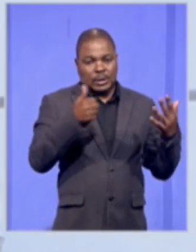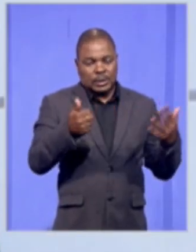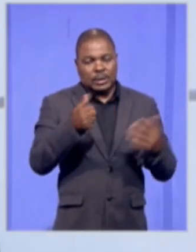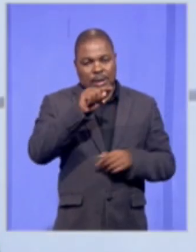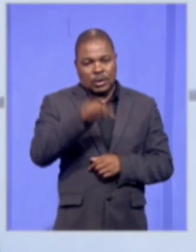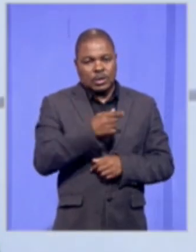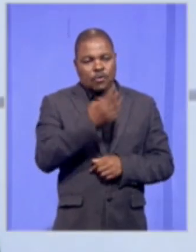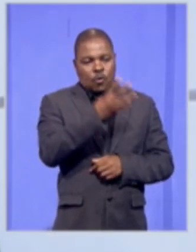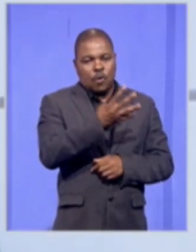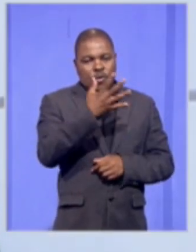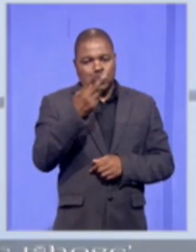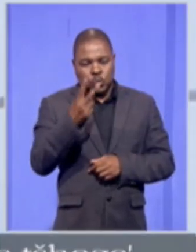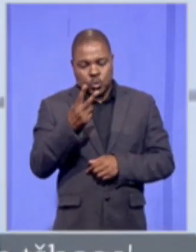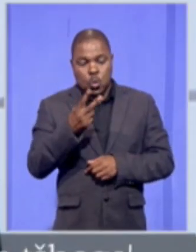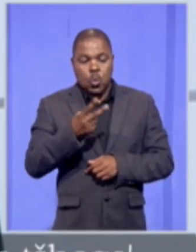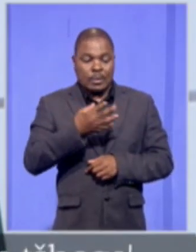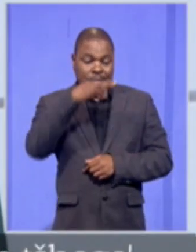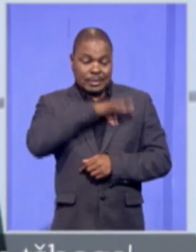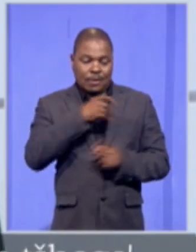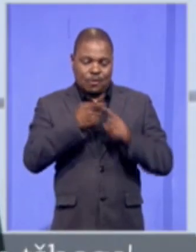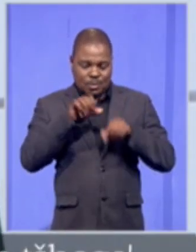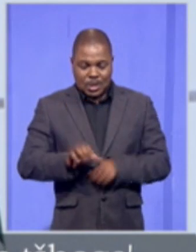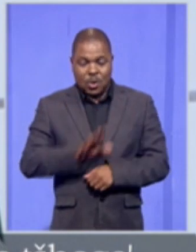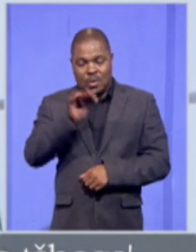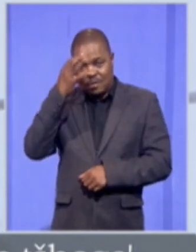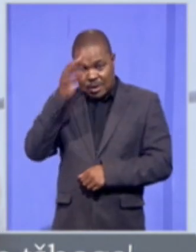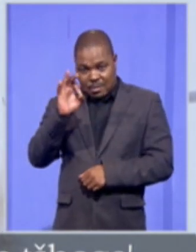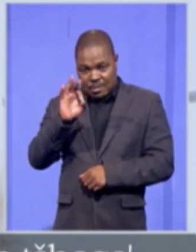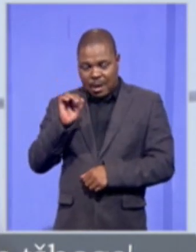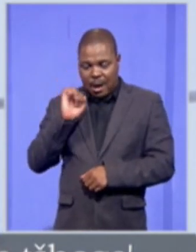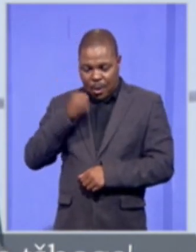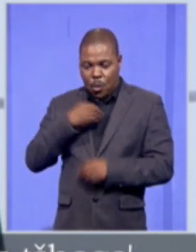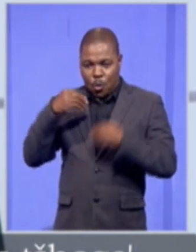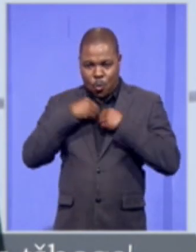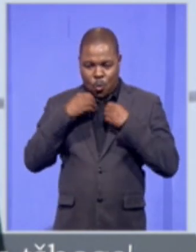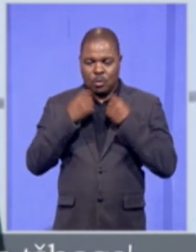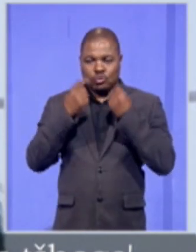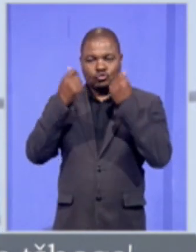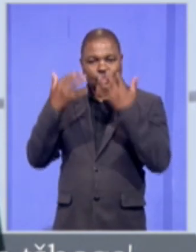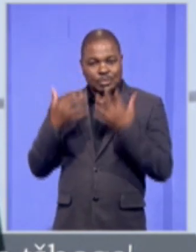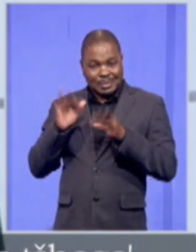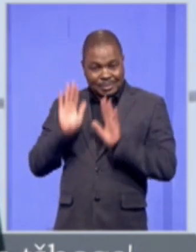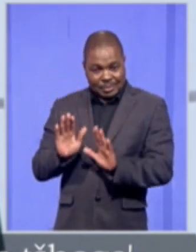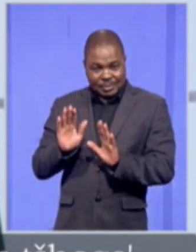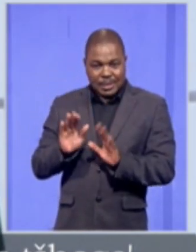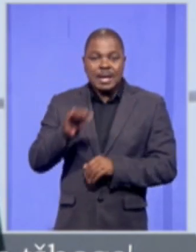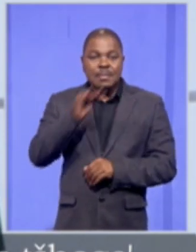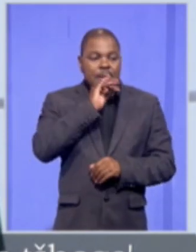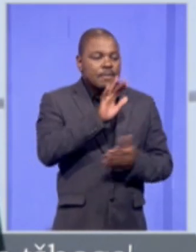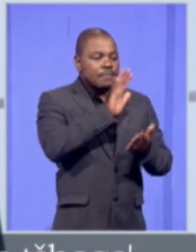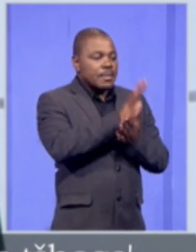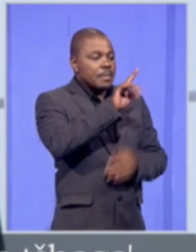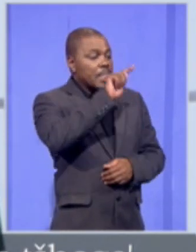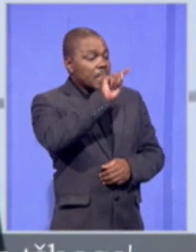256,452 are funded by us as South Africa from our own fiscus. That leaves us with